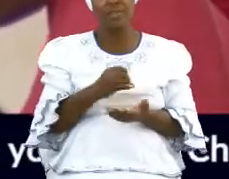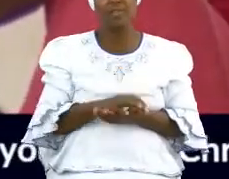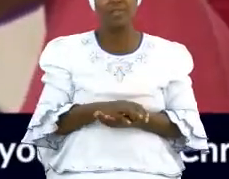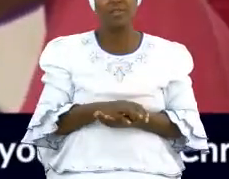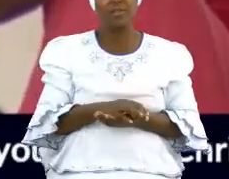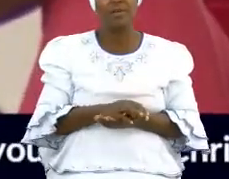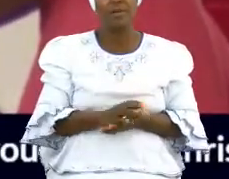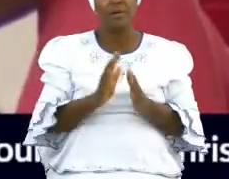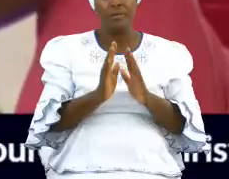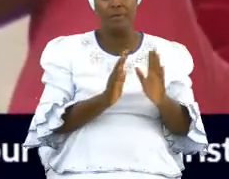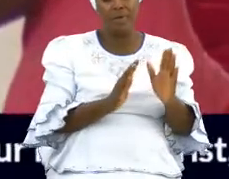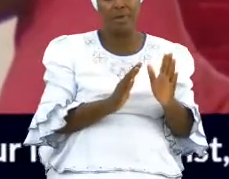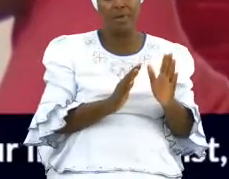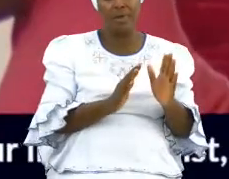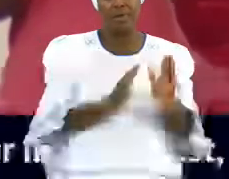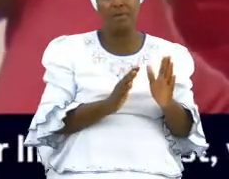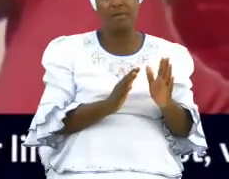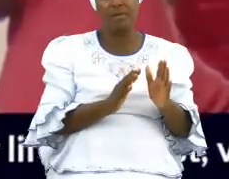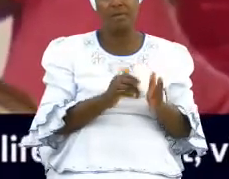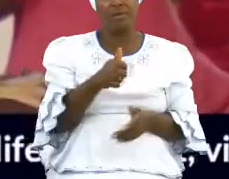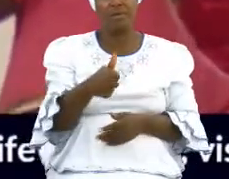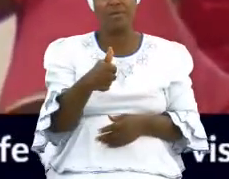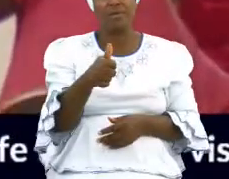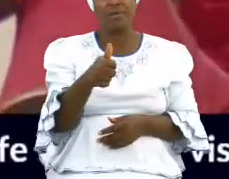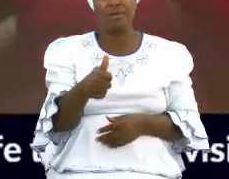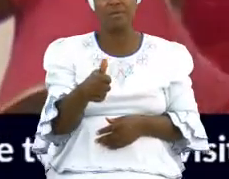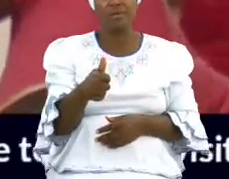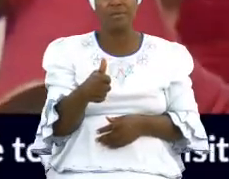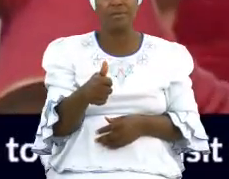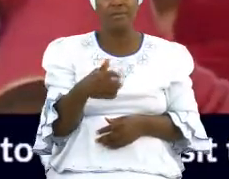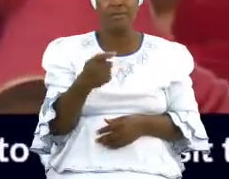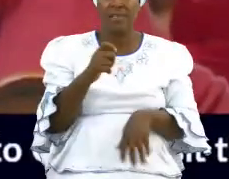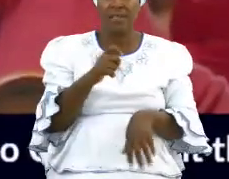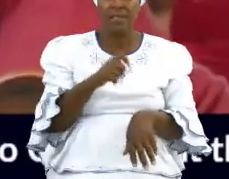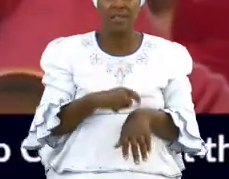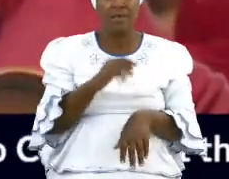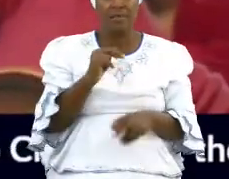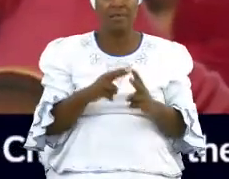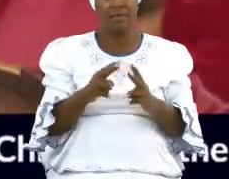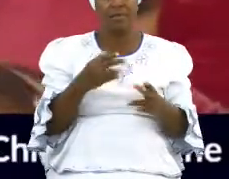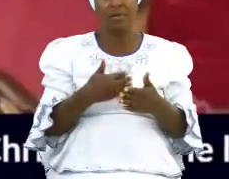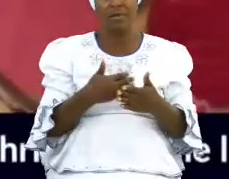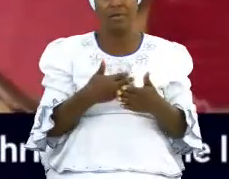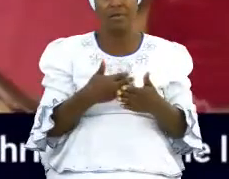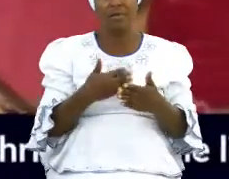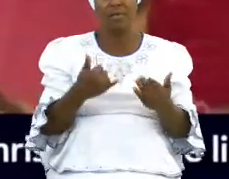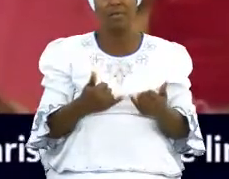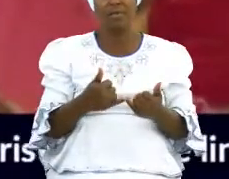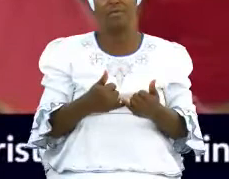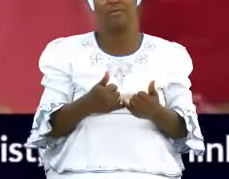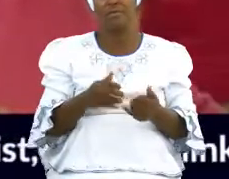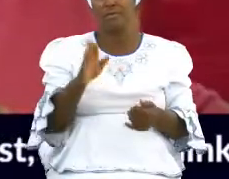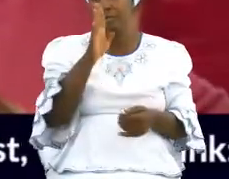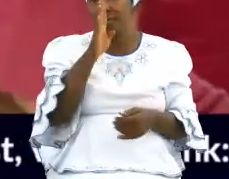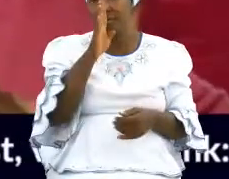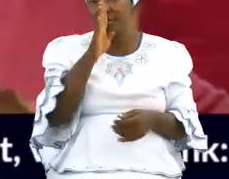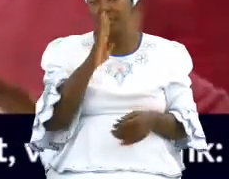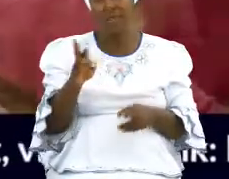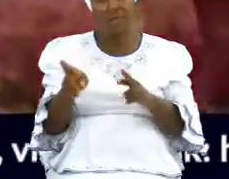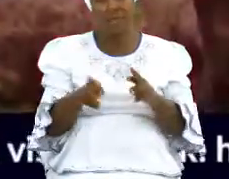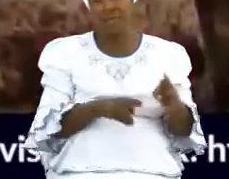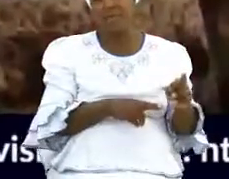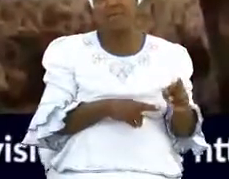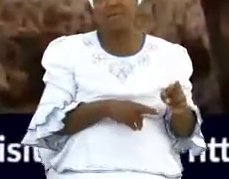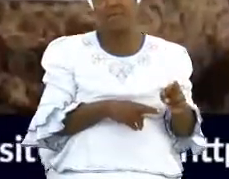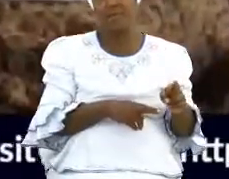Prepare yourself. The time is very close now. Very, very close now.